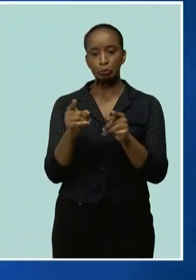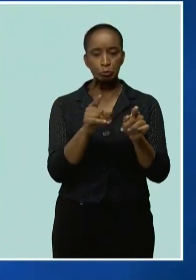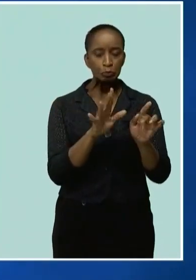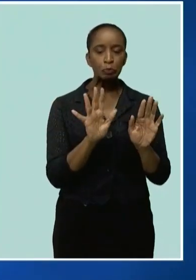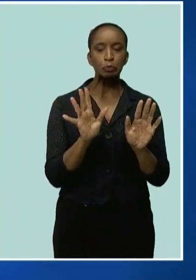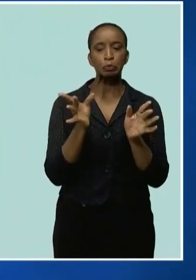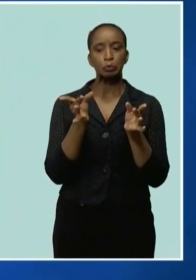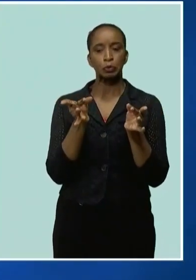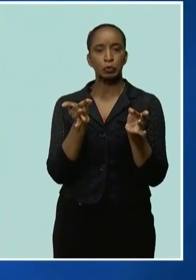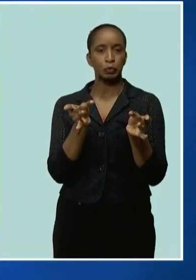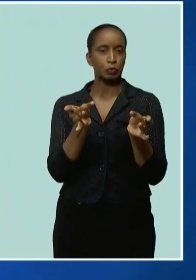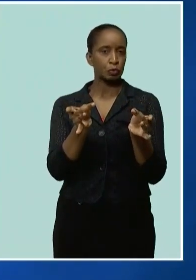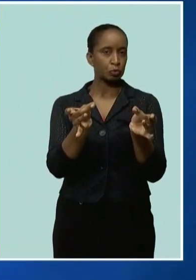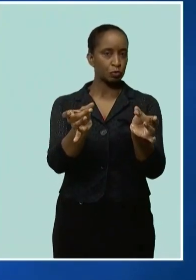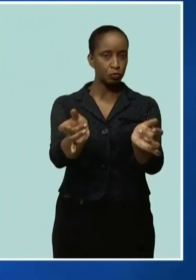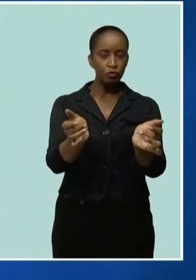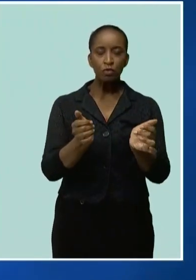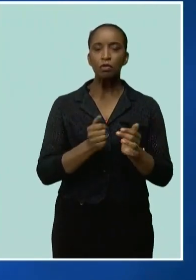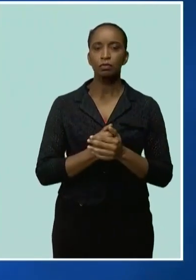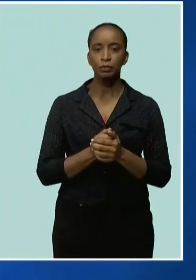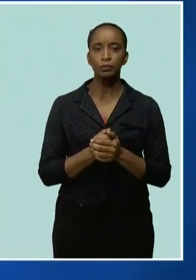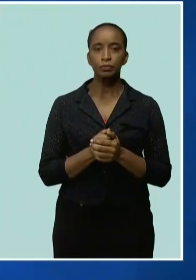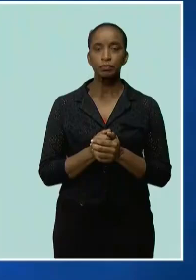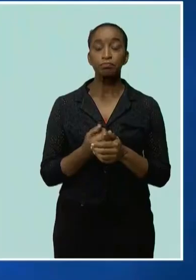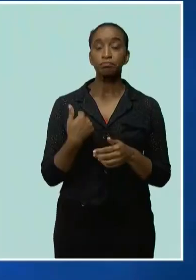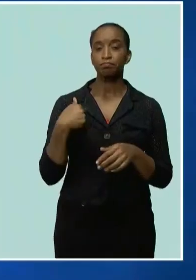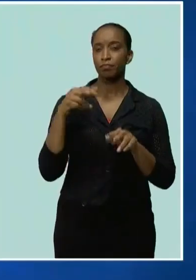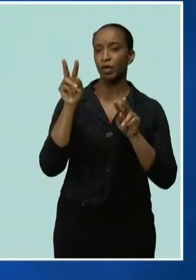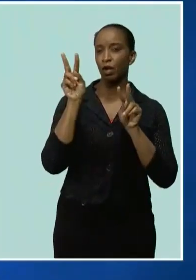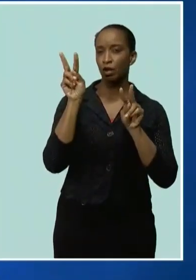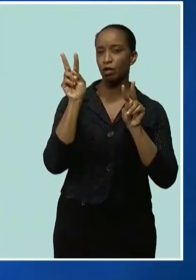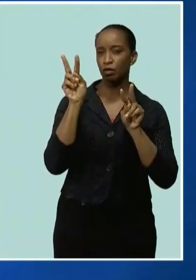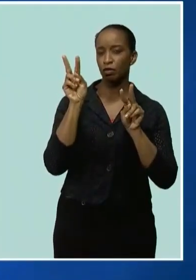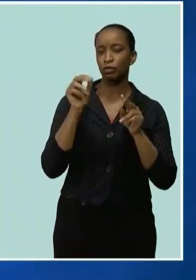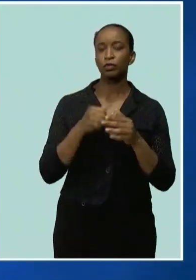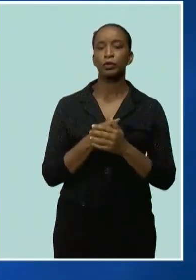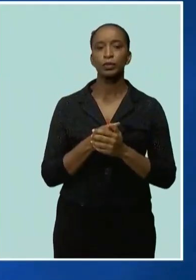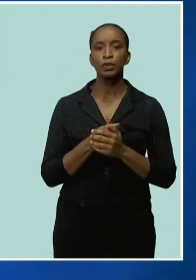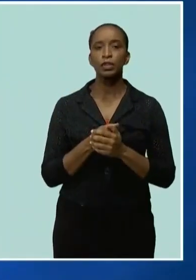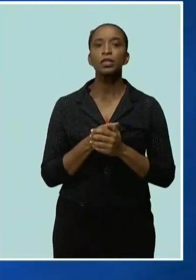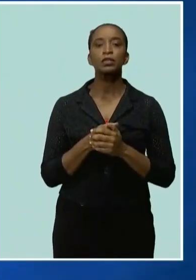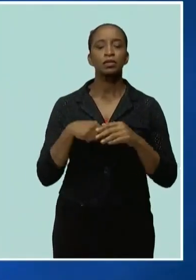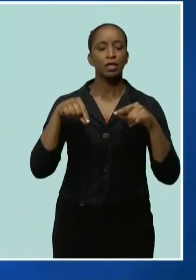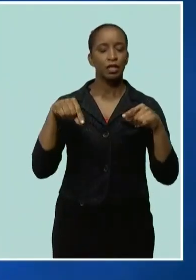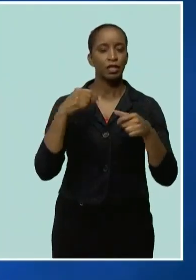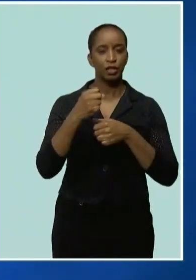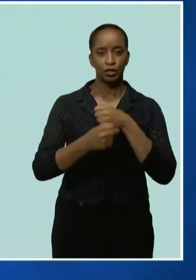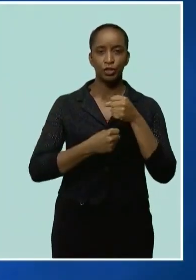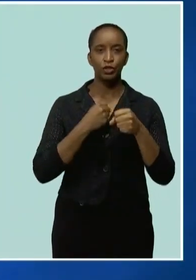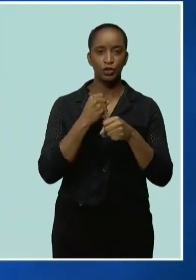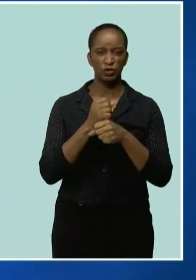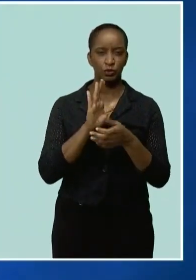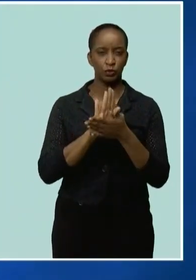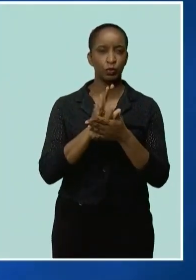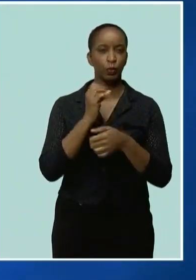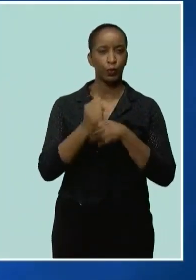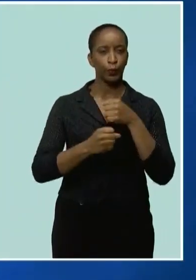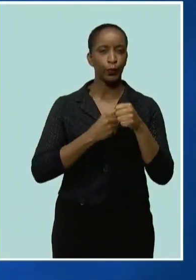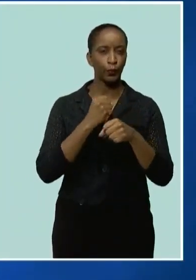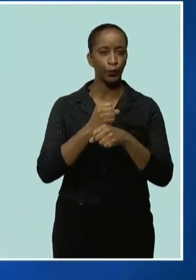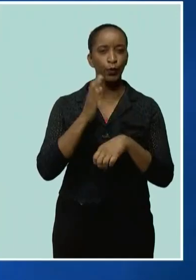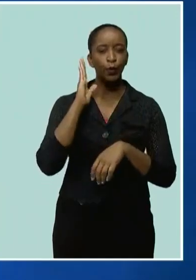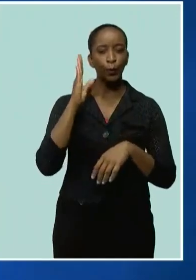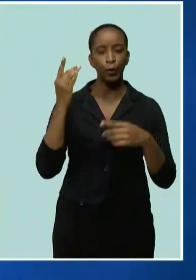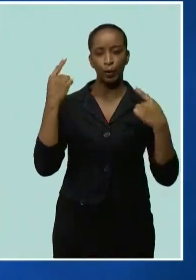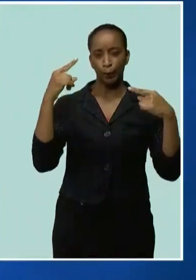the opening of school, so I look forward to a very productive academic year. She shared that the Education Ministry